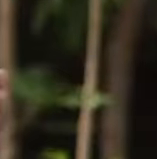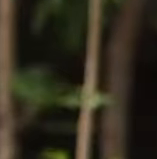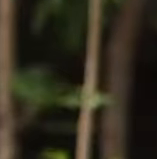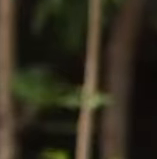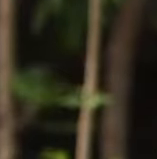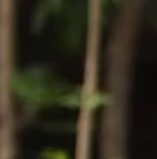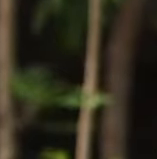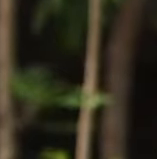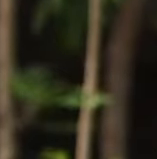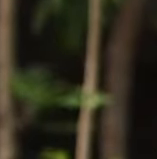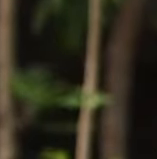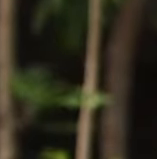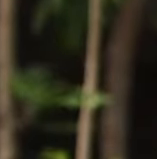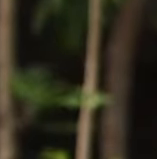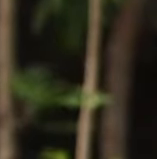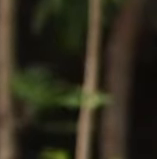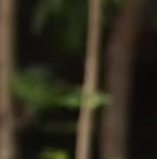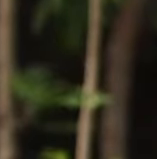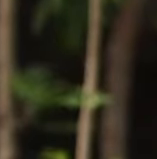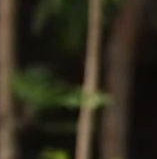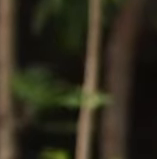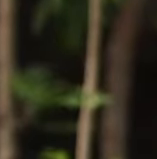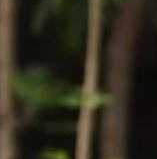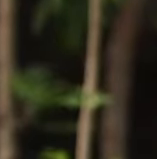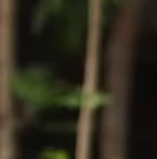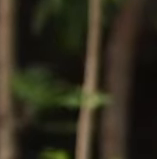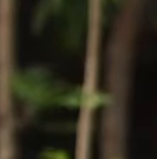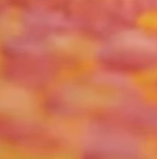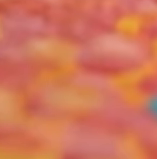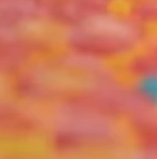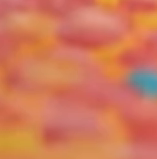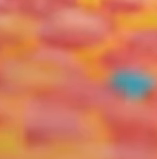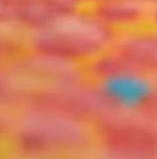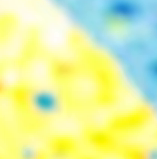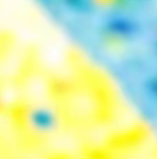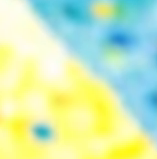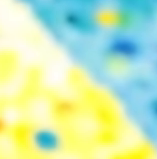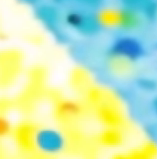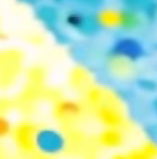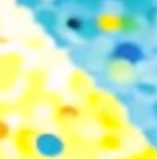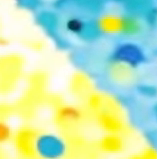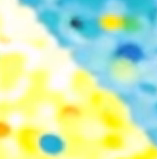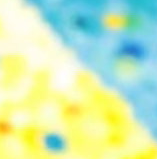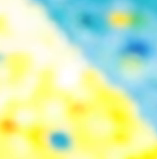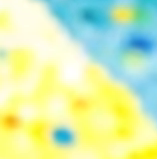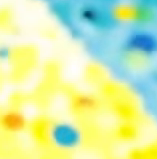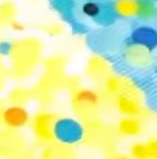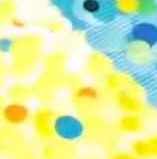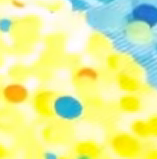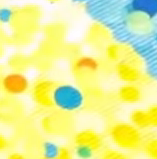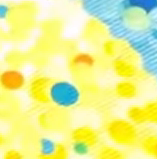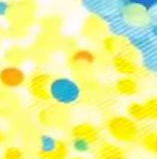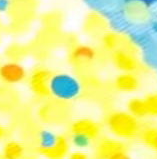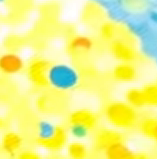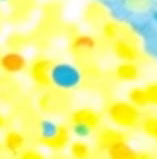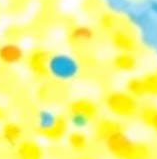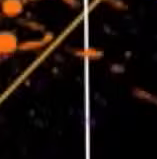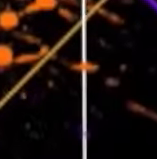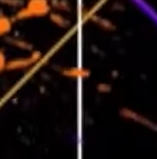My name is Kevin Kasioki. Please join me each and every Friday at 8 p.m. only on KBC Channel 1.